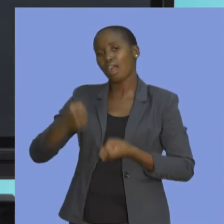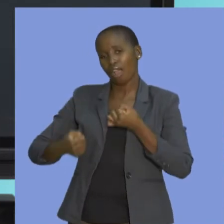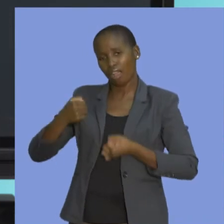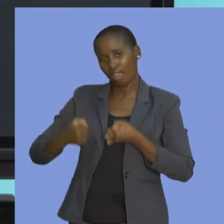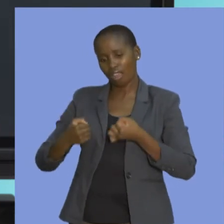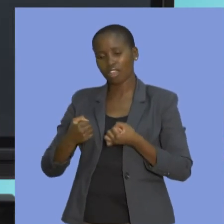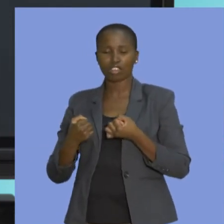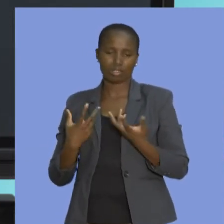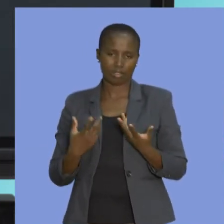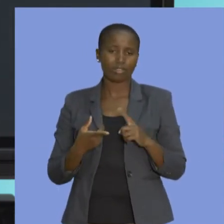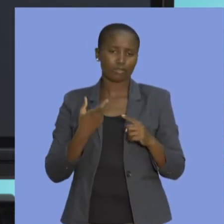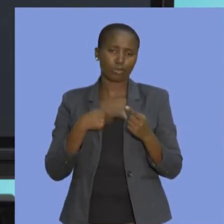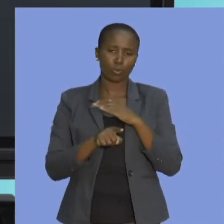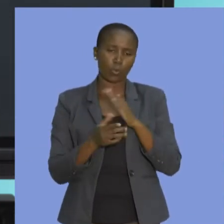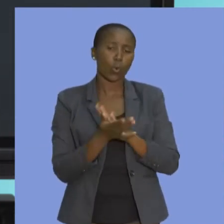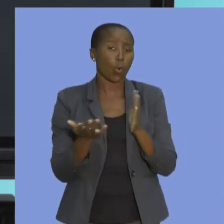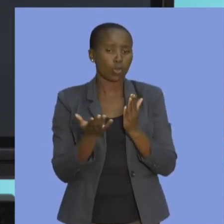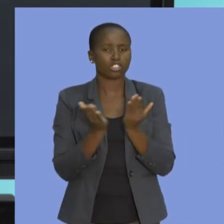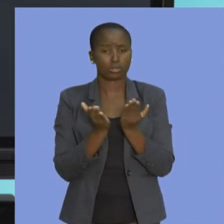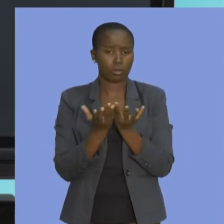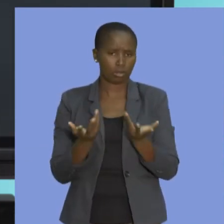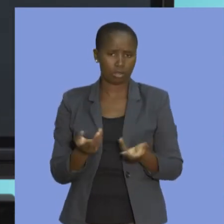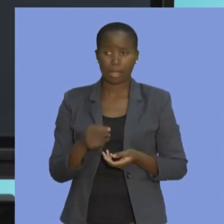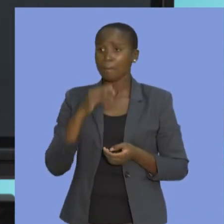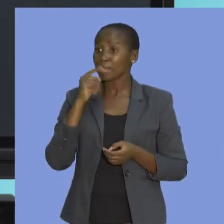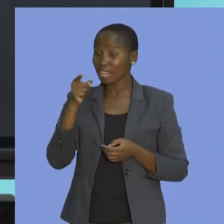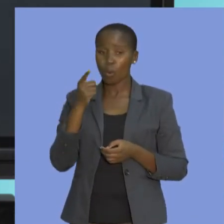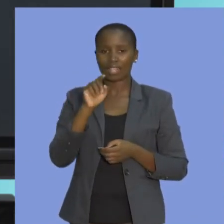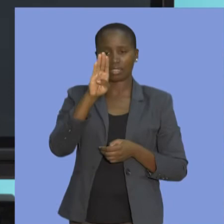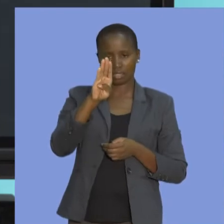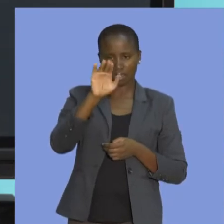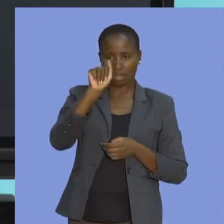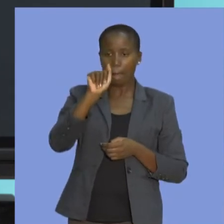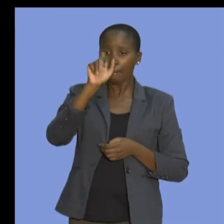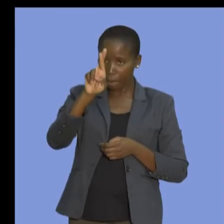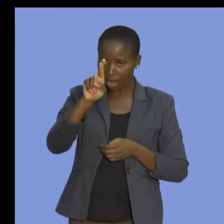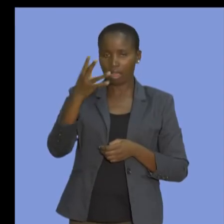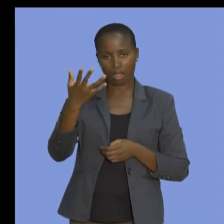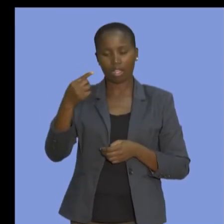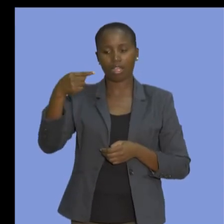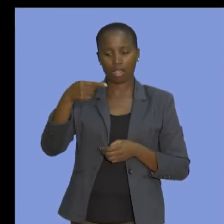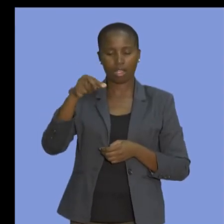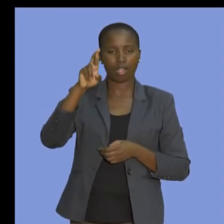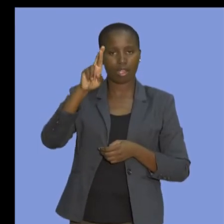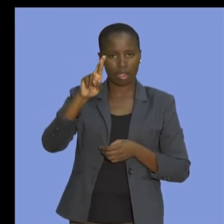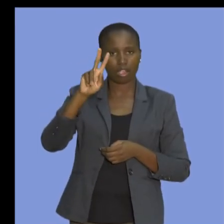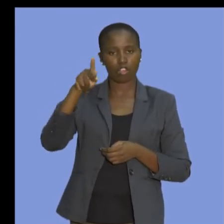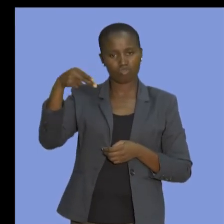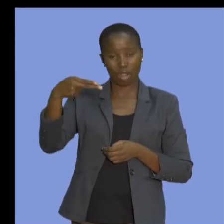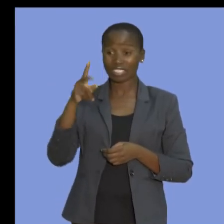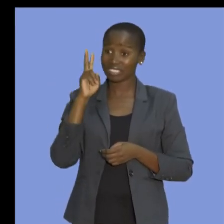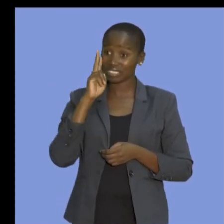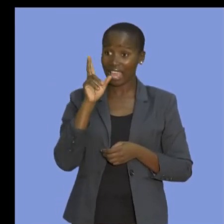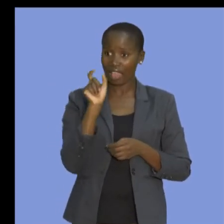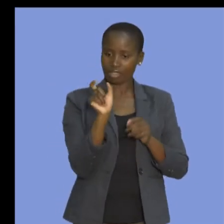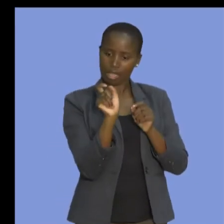get to school. So this is the bar graph. You can see there are gaps between, there are